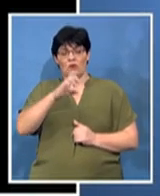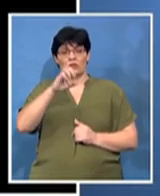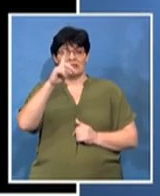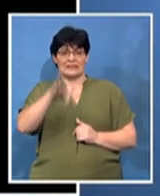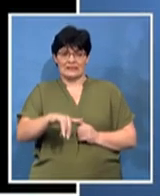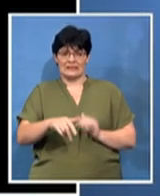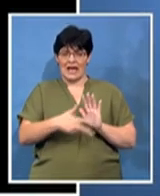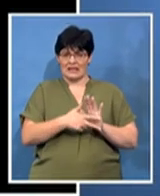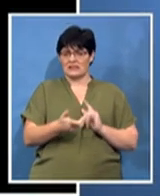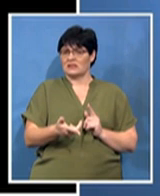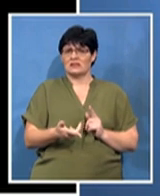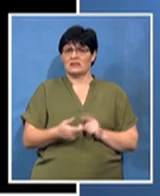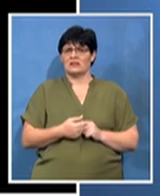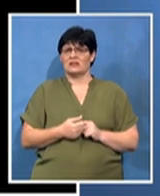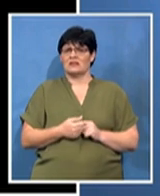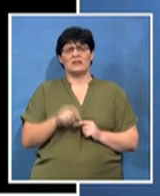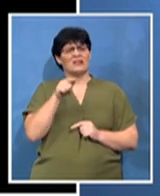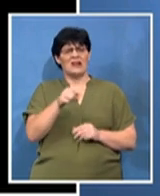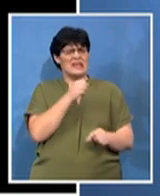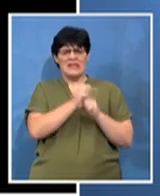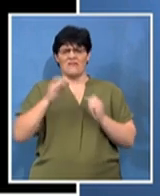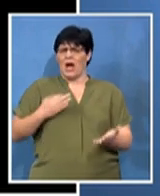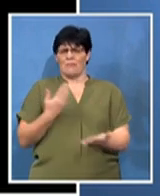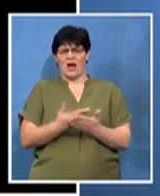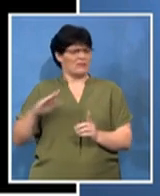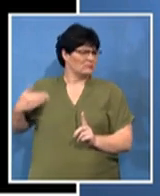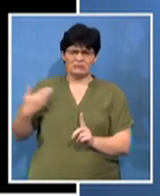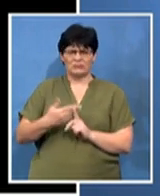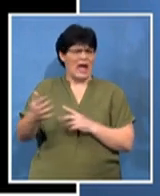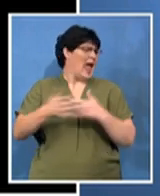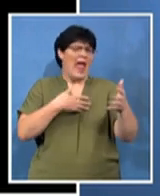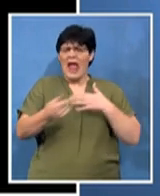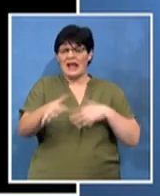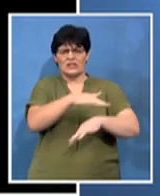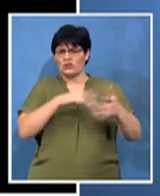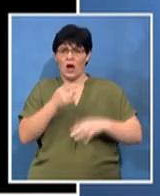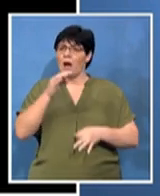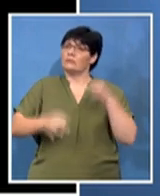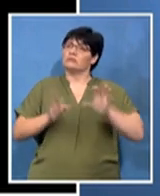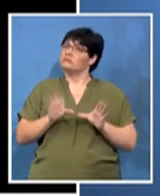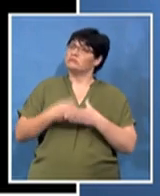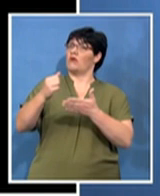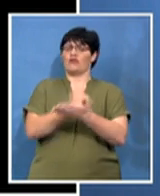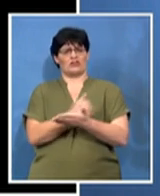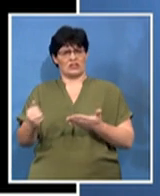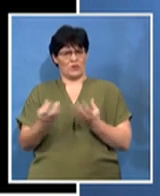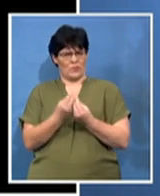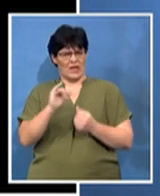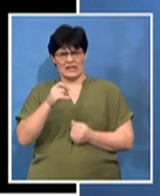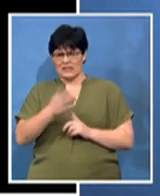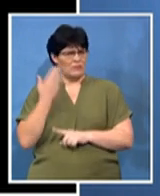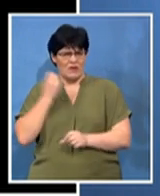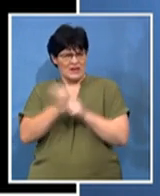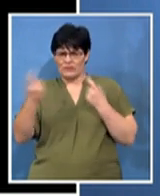been applied in any situation when a political party has registered with the IEC in the past. If you remember, we had